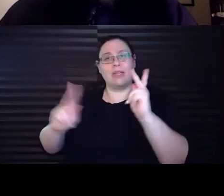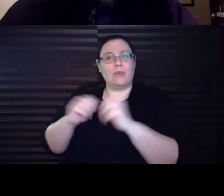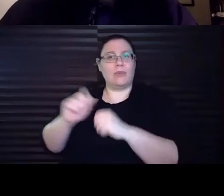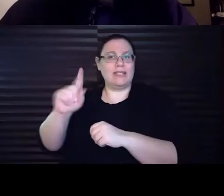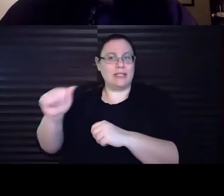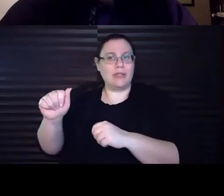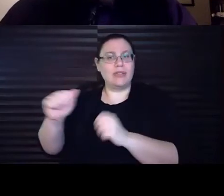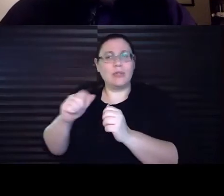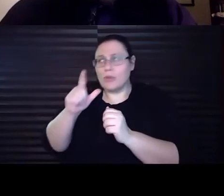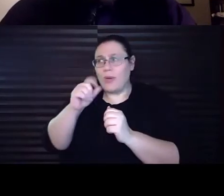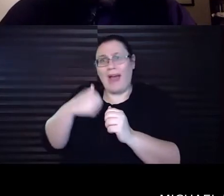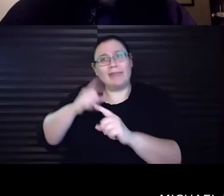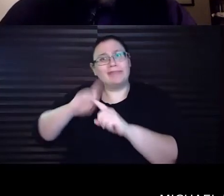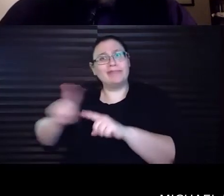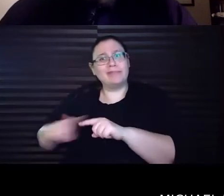other stories to tell.